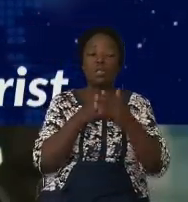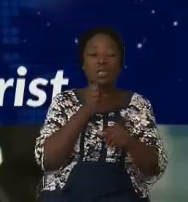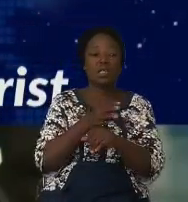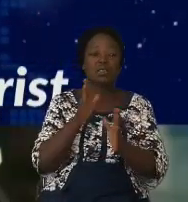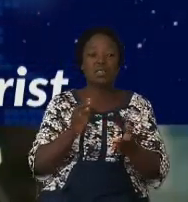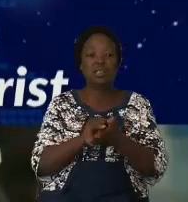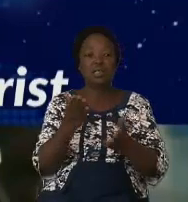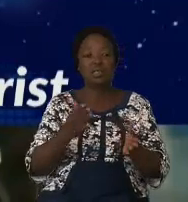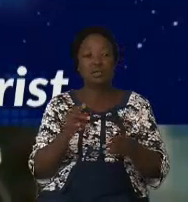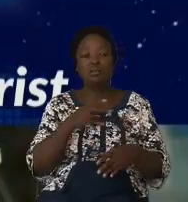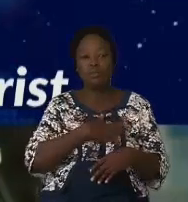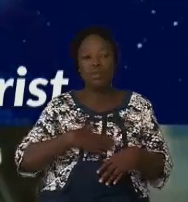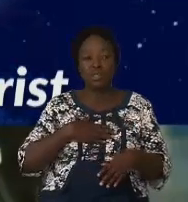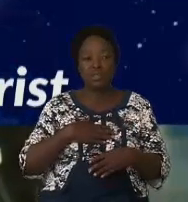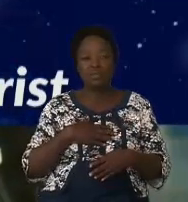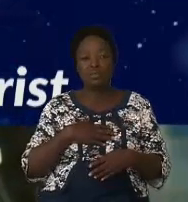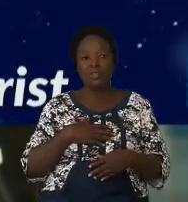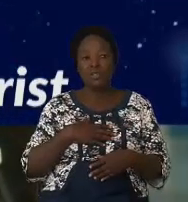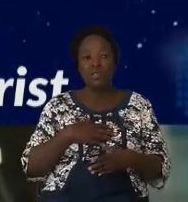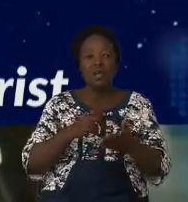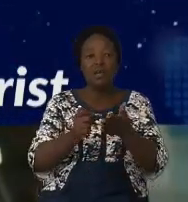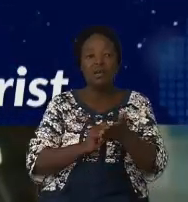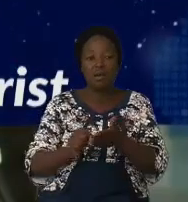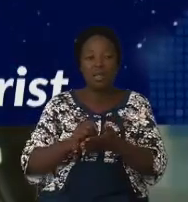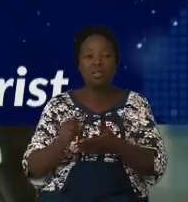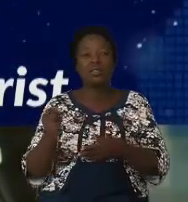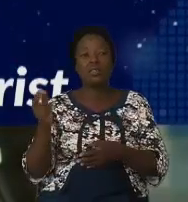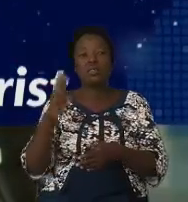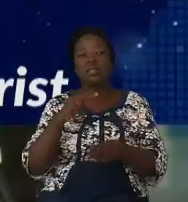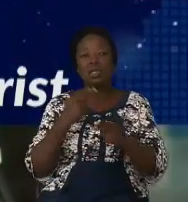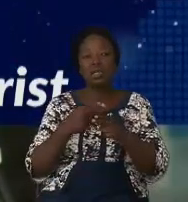to them. All the counselors, ushers